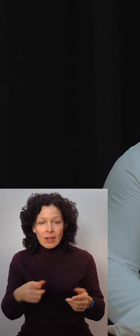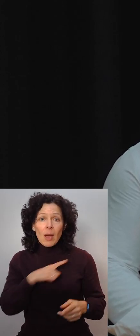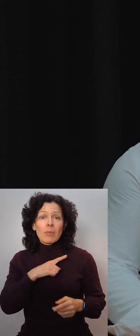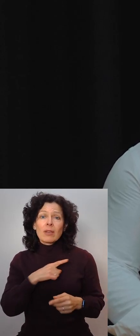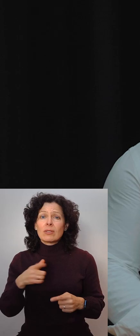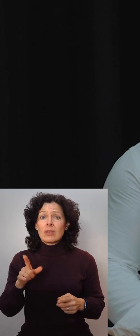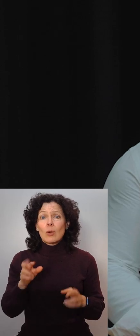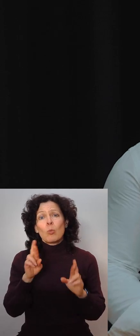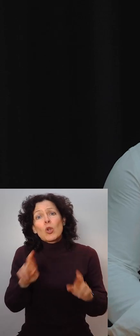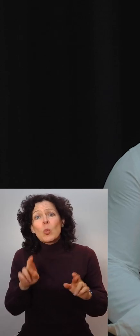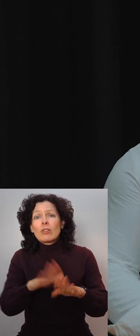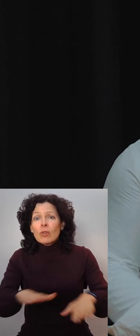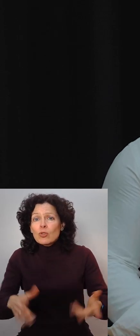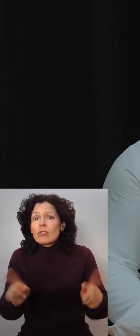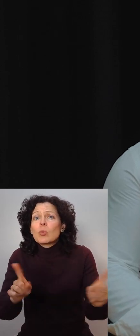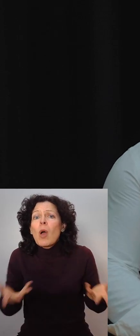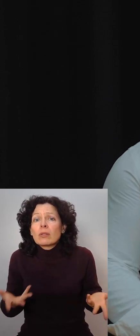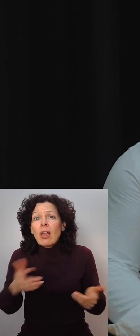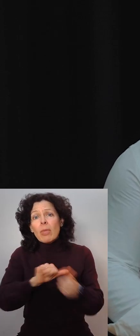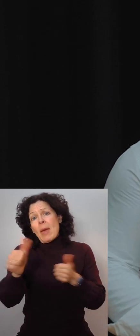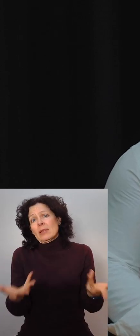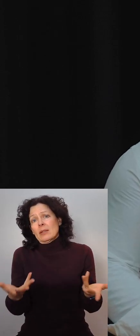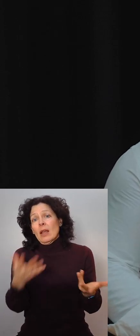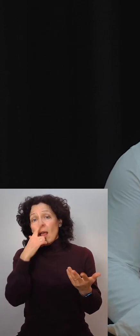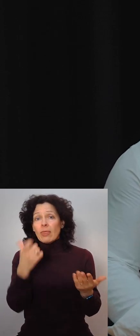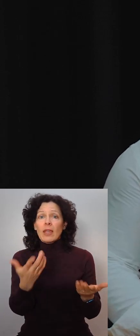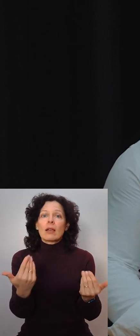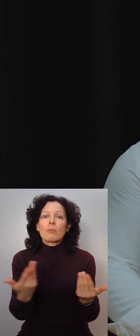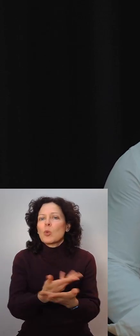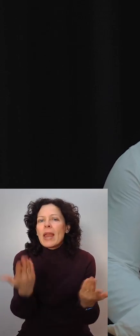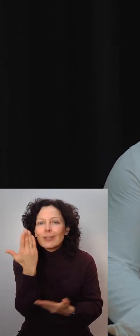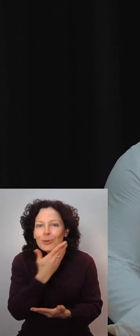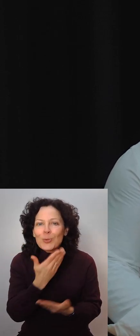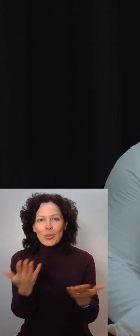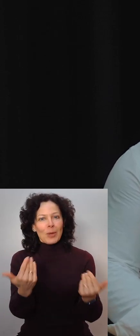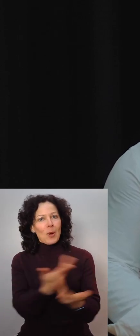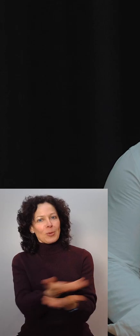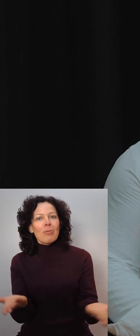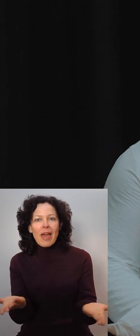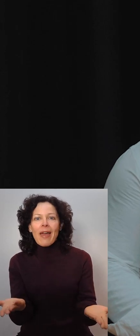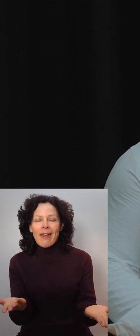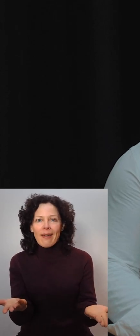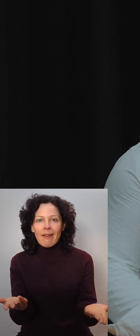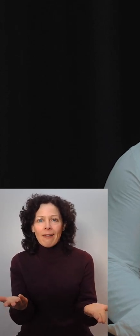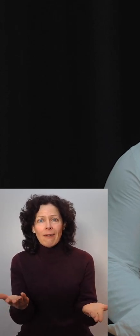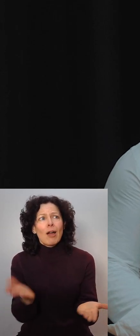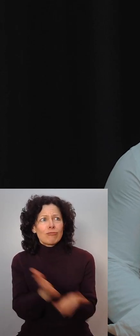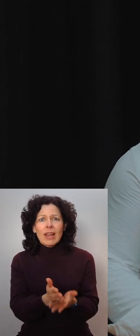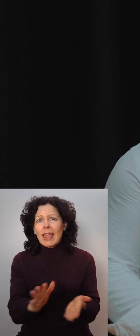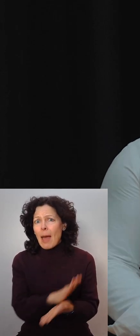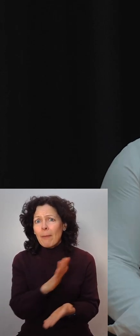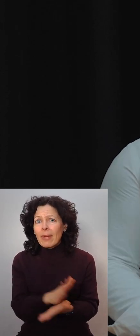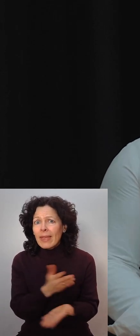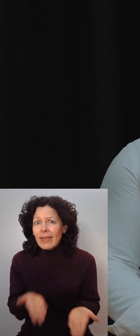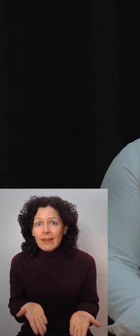All the best. So obviously, if they can come to any school and they are welcome there, you should be only just happy. That's really what it